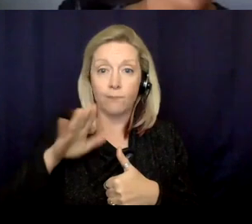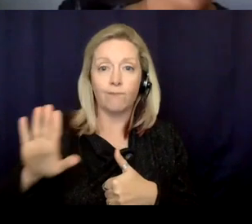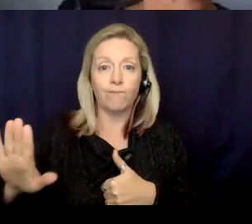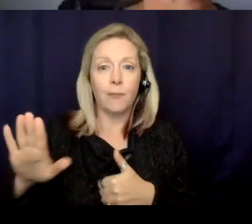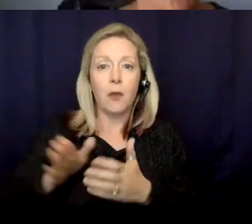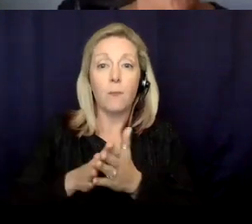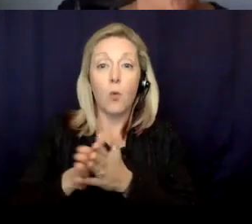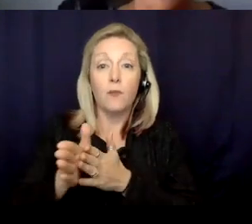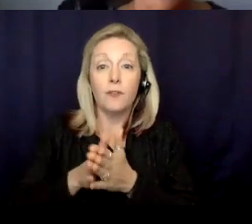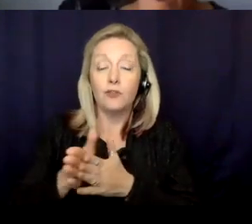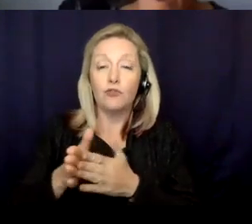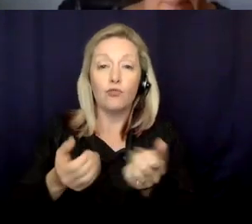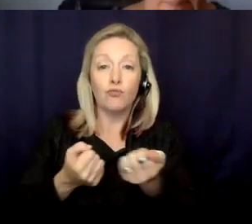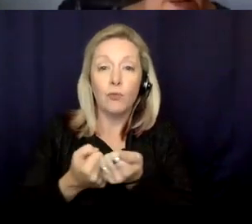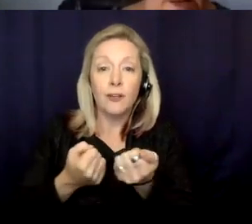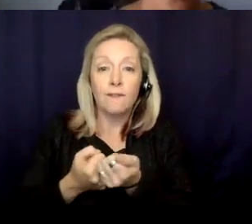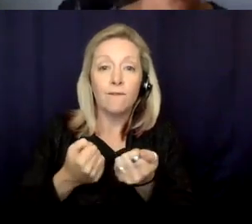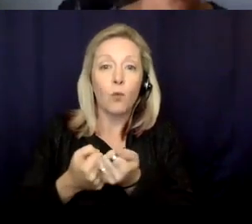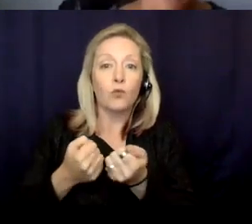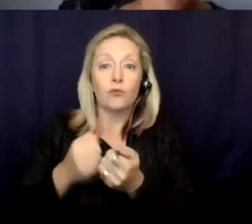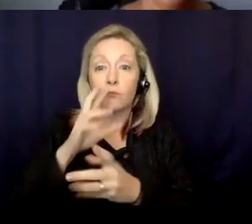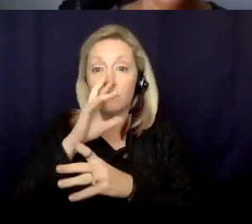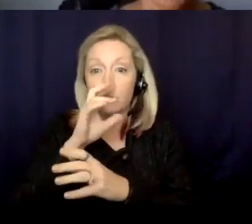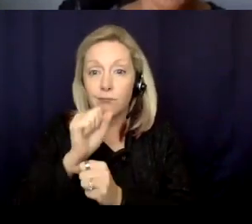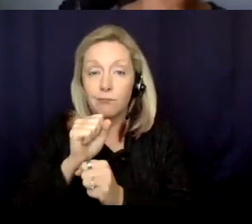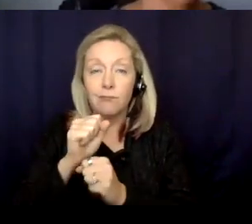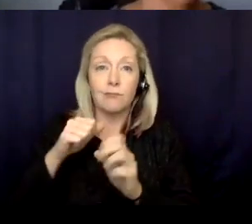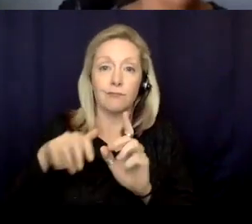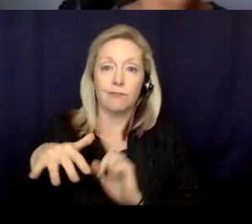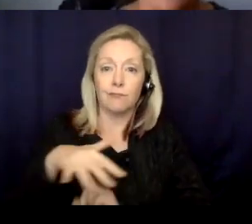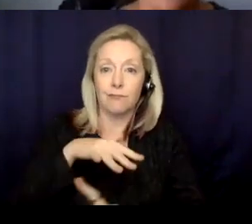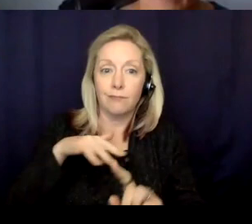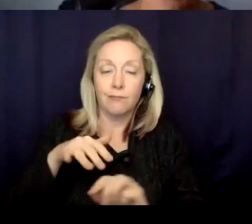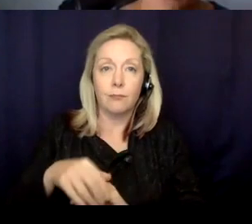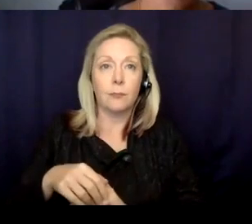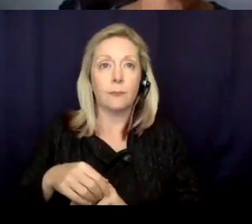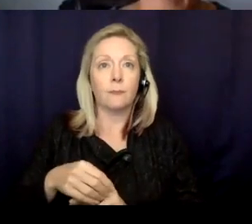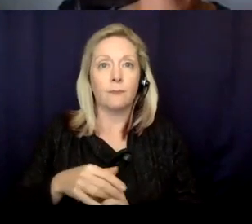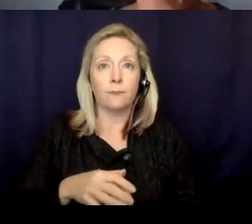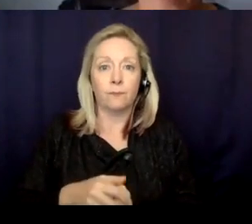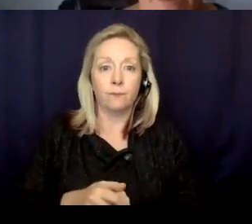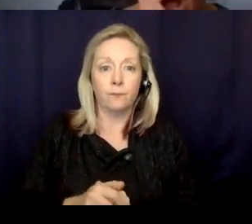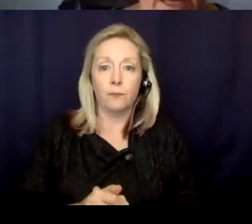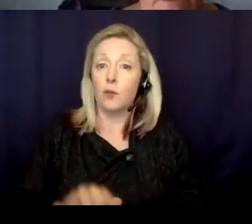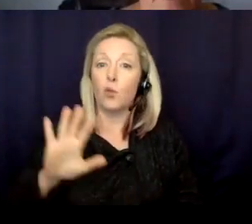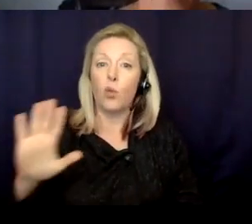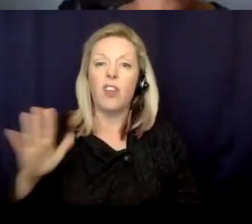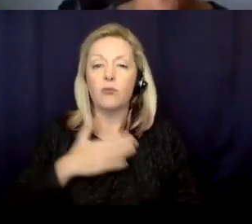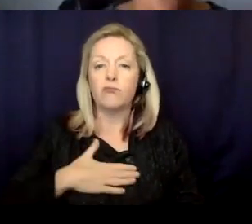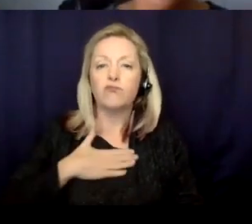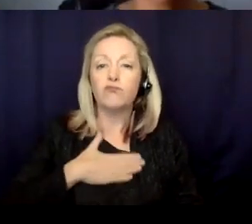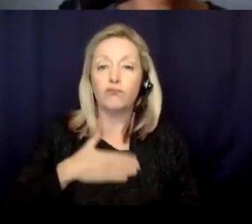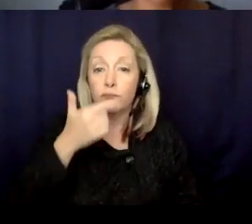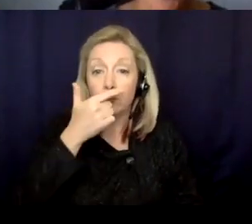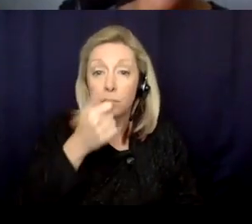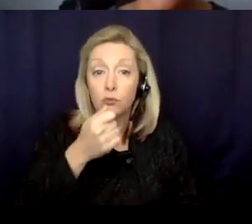are the reinforcing topics or settings for them to communicate about? So what is it that they like?